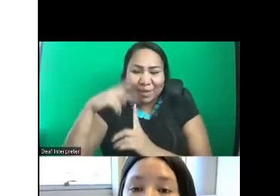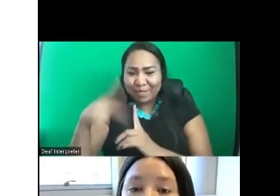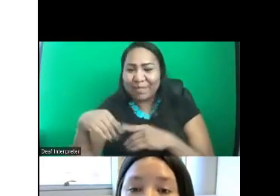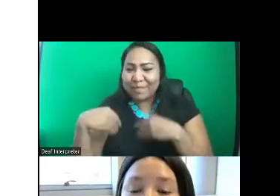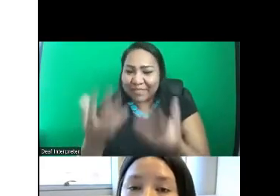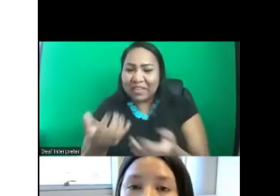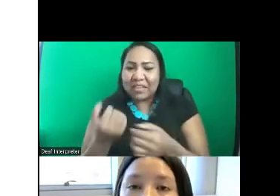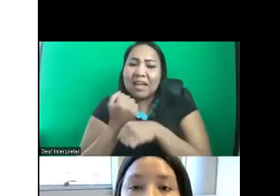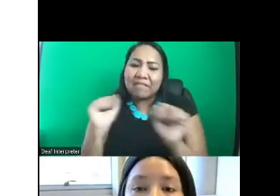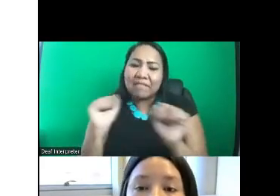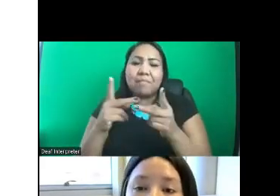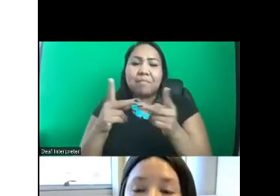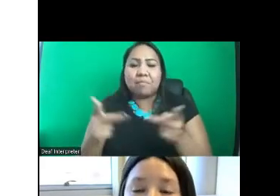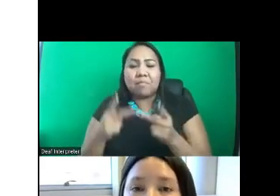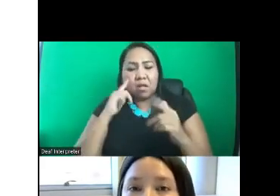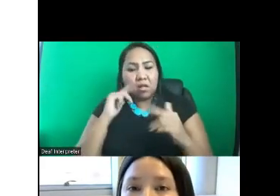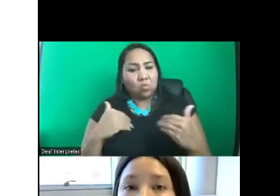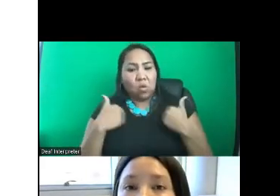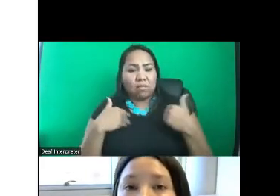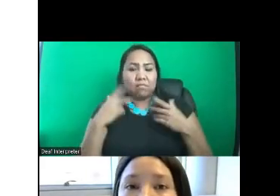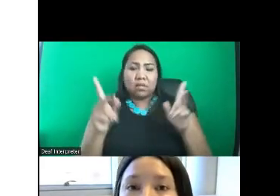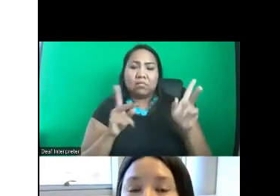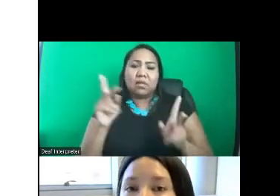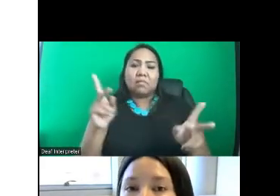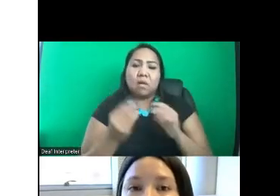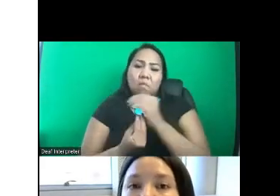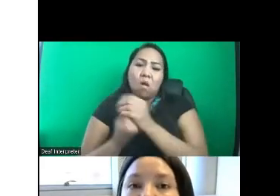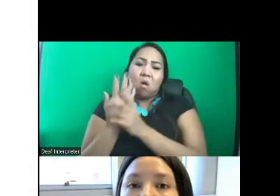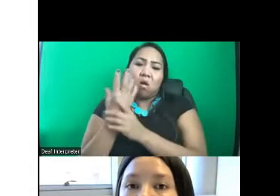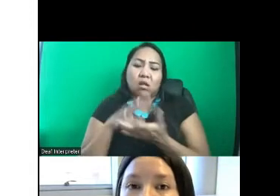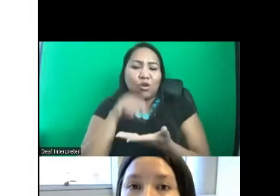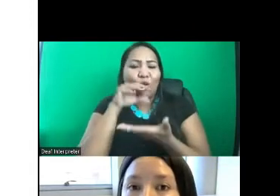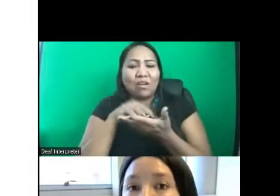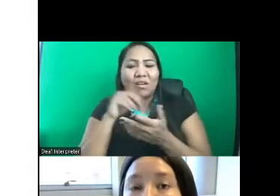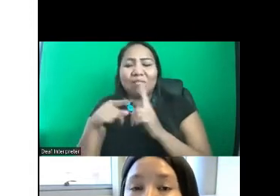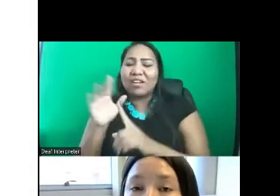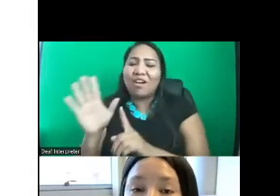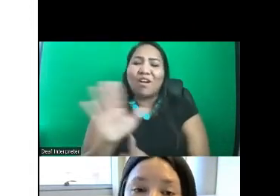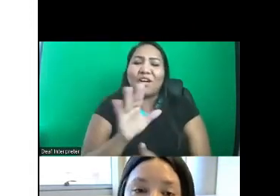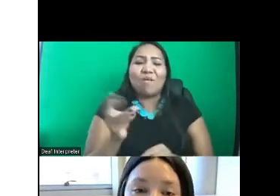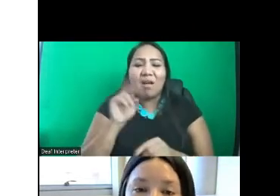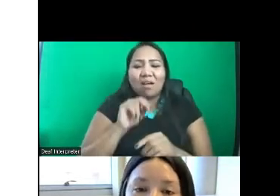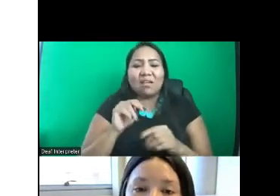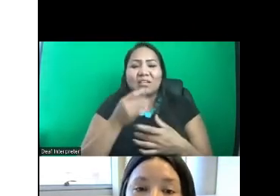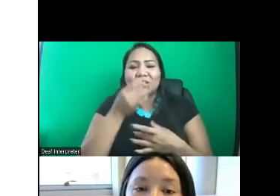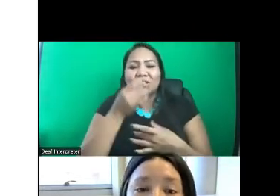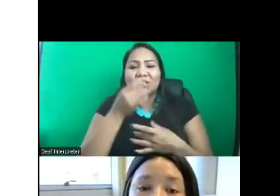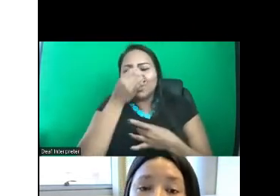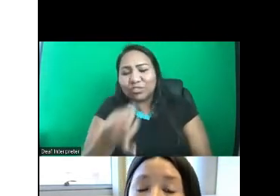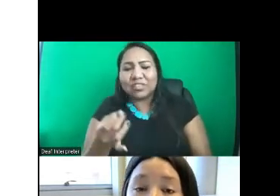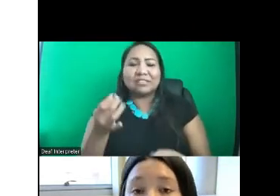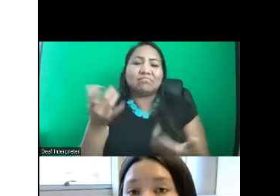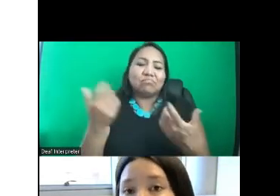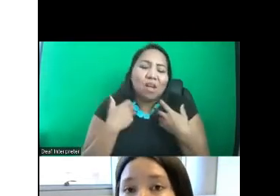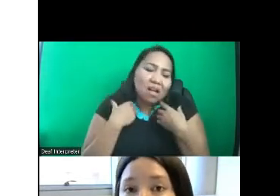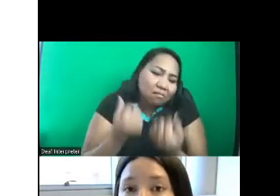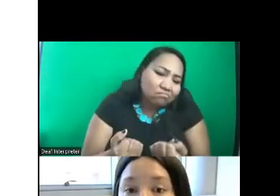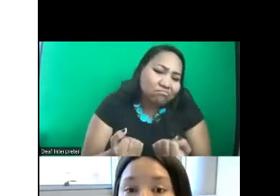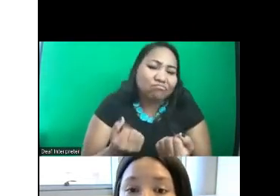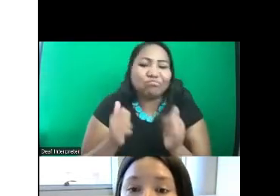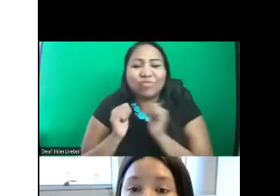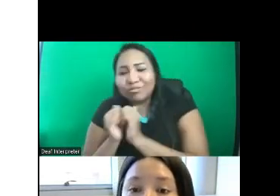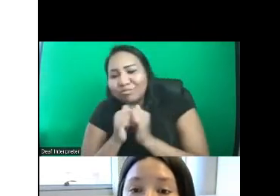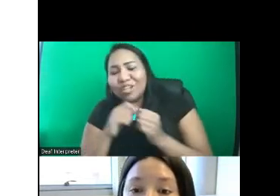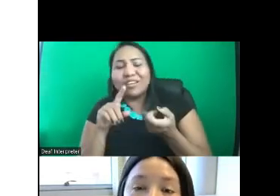grow and learn about their own interests and strengths while they're surrounded by their peers. Culturally grounded